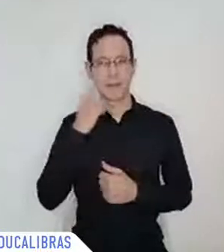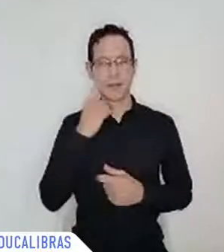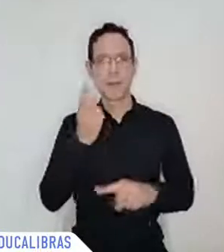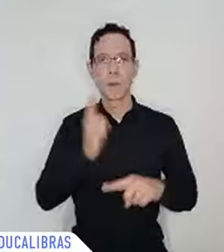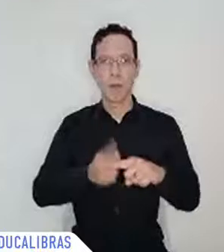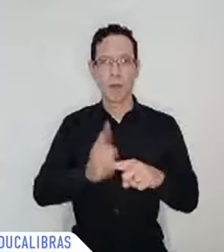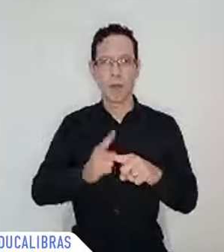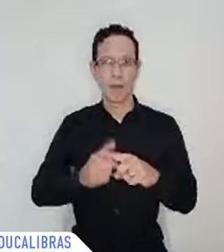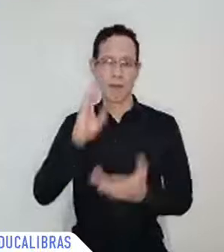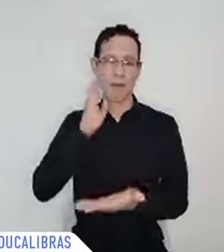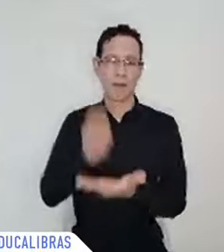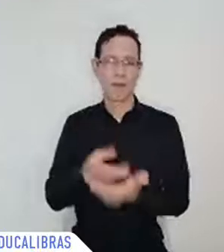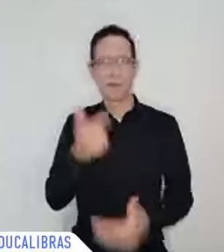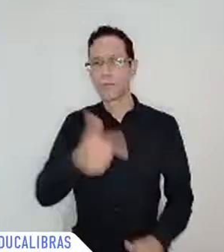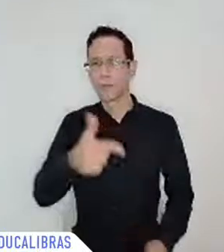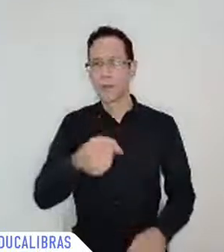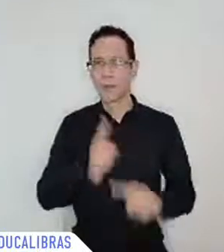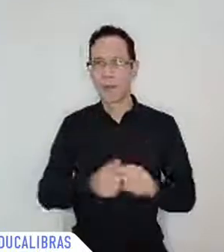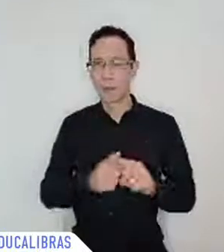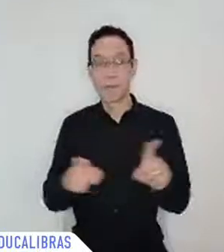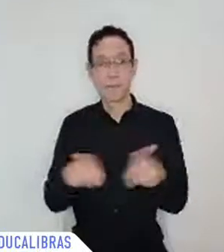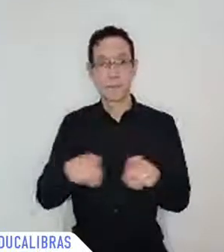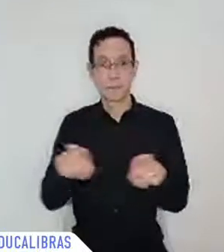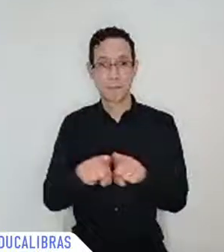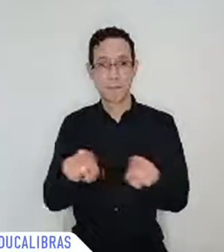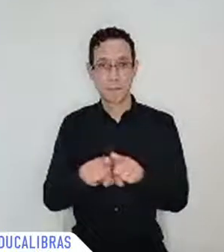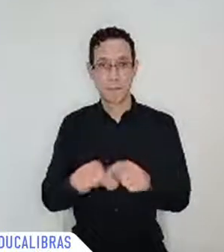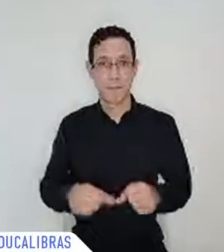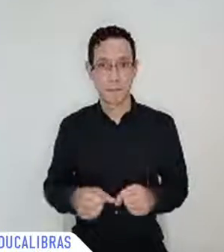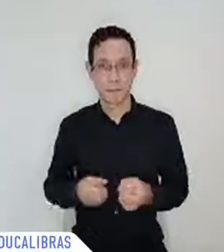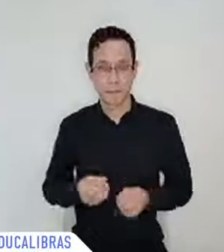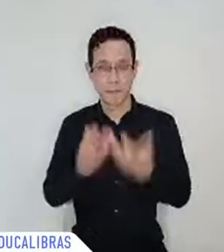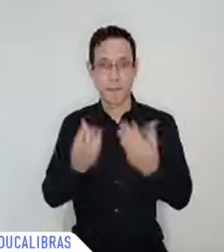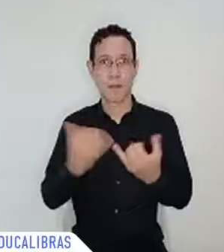to be taken into account to analyze this phenomenon.